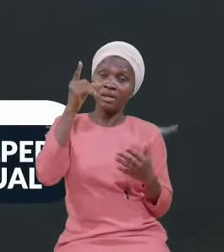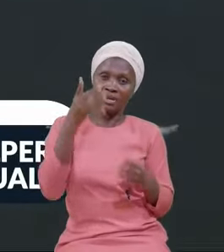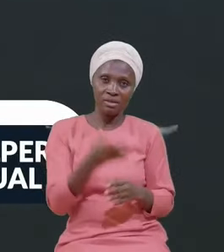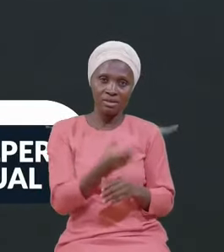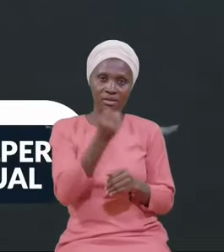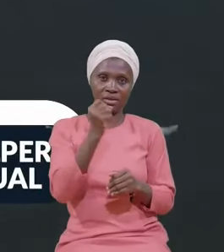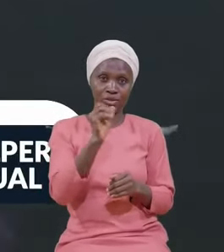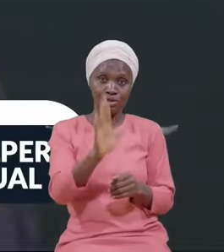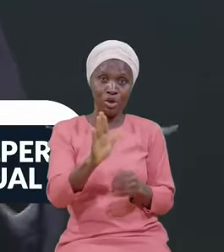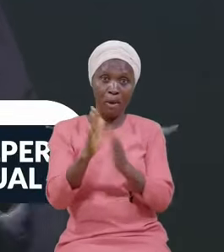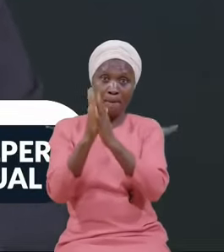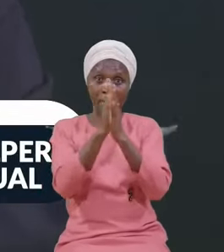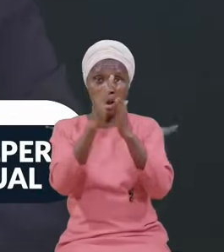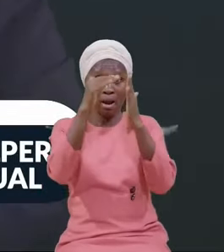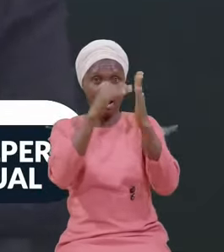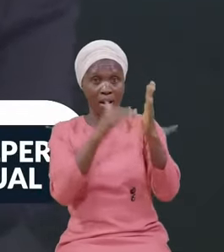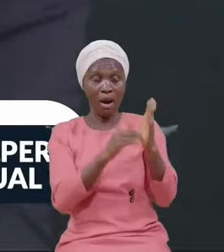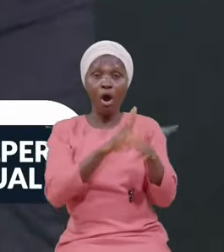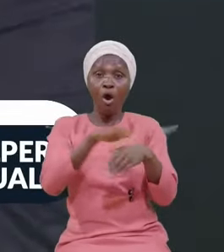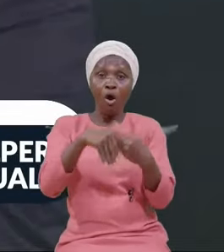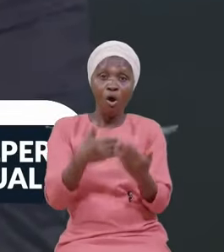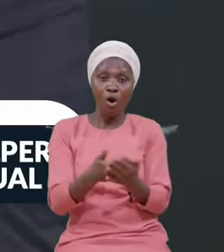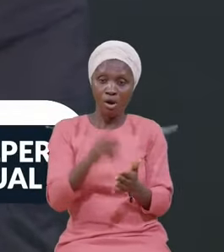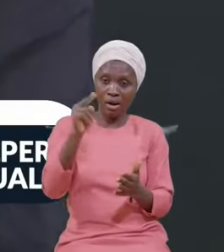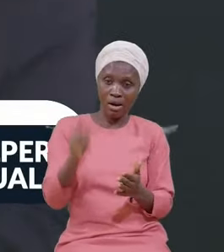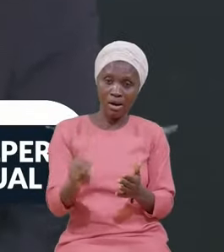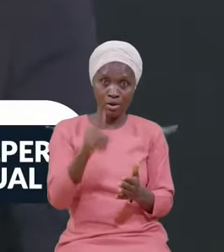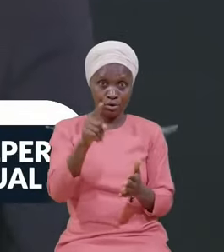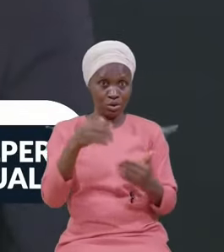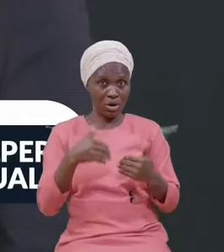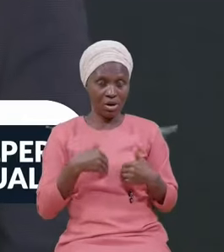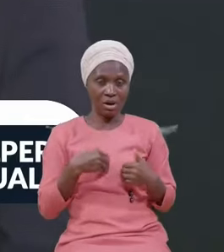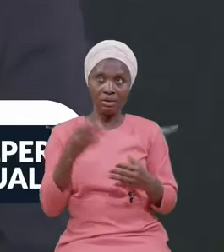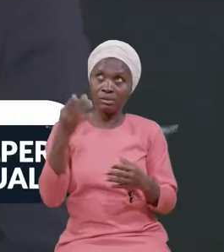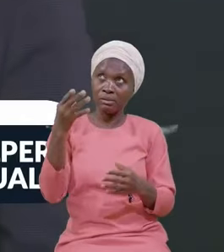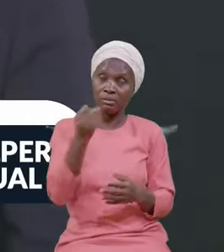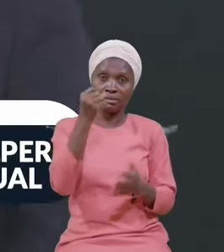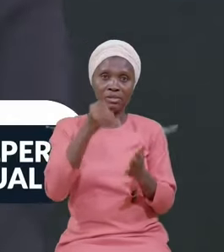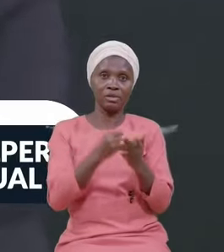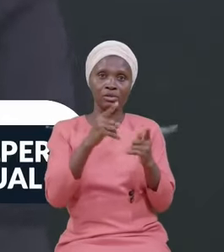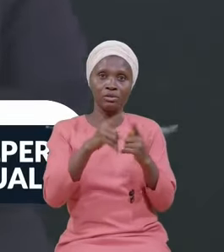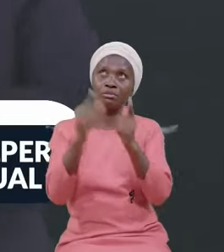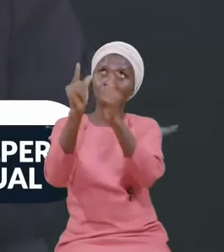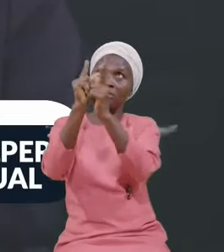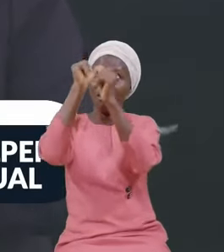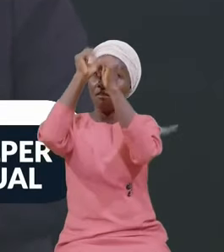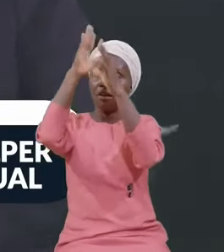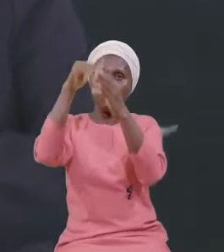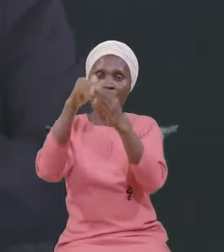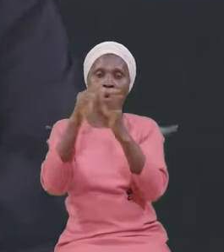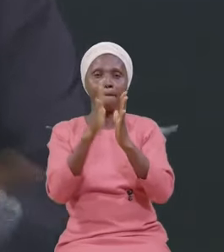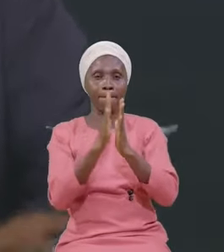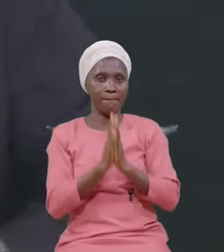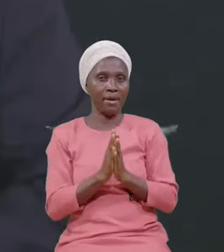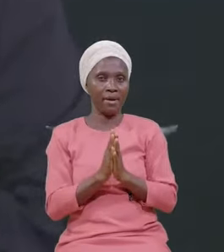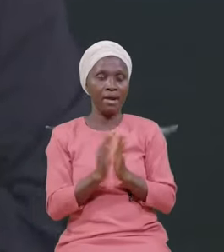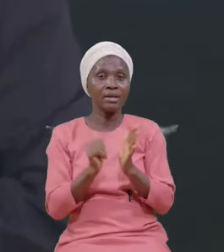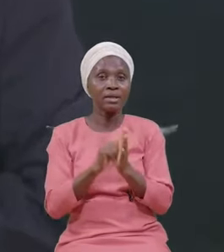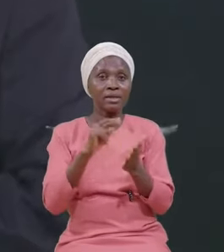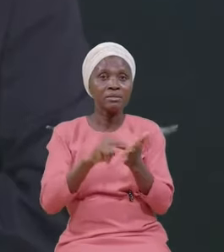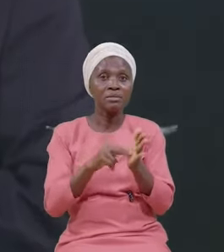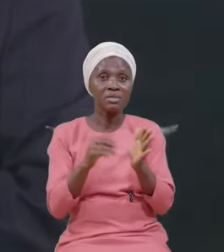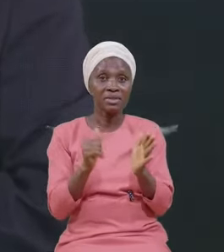the Necessities you have he takes it to the father in prayer that means is